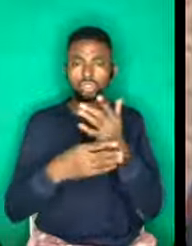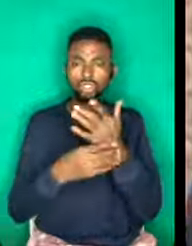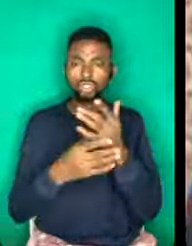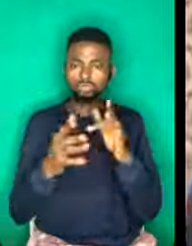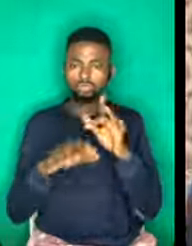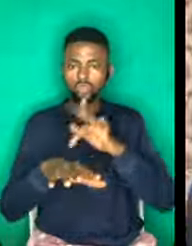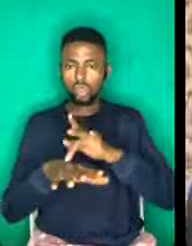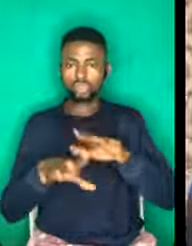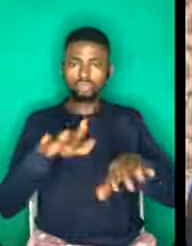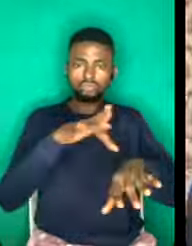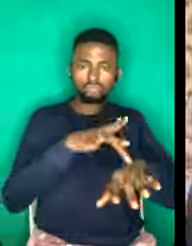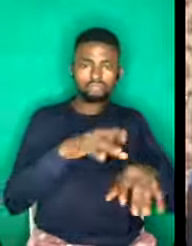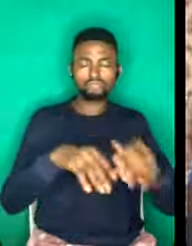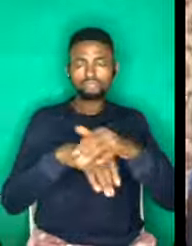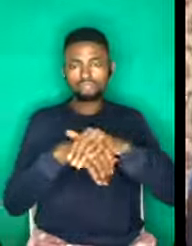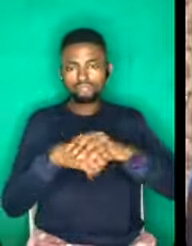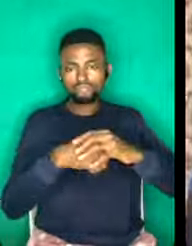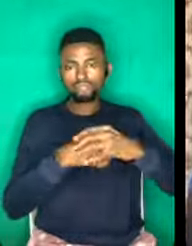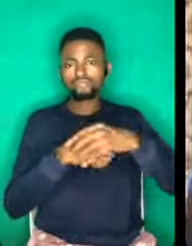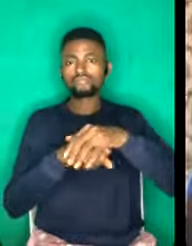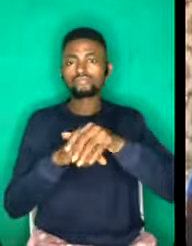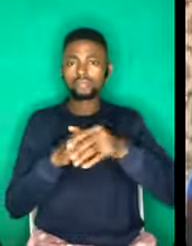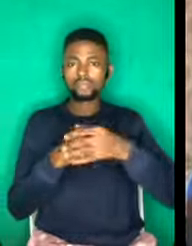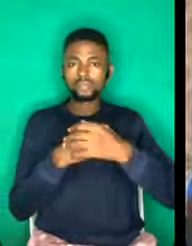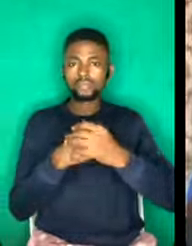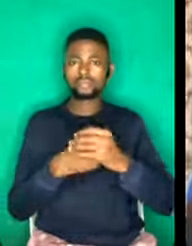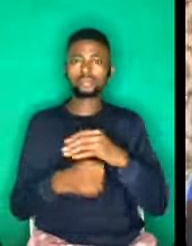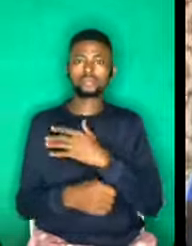are another technical